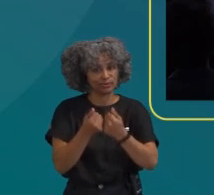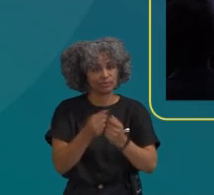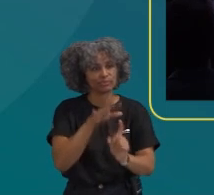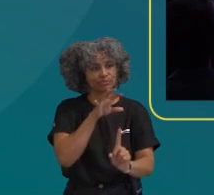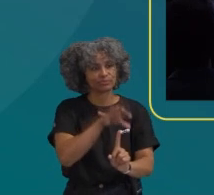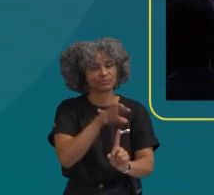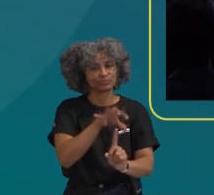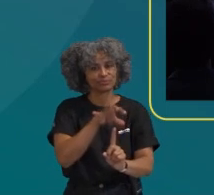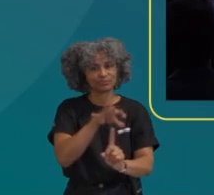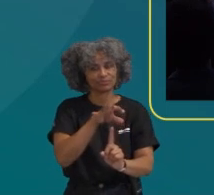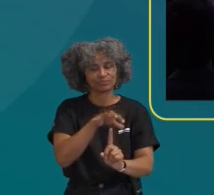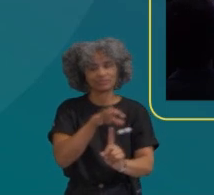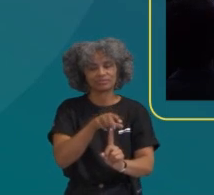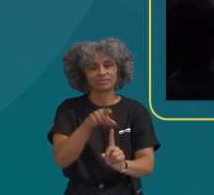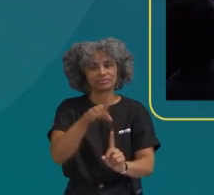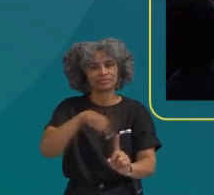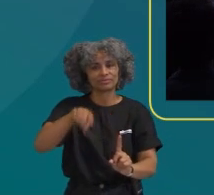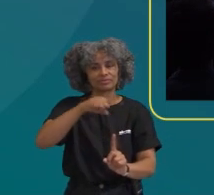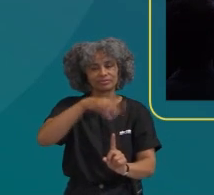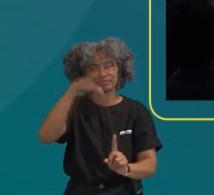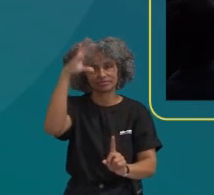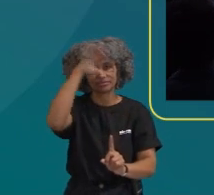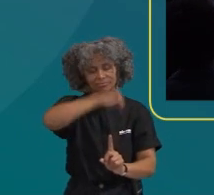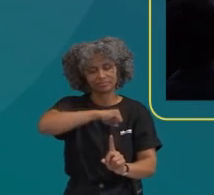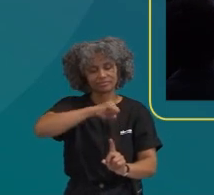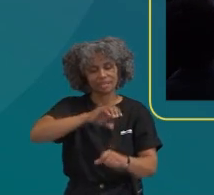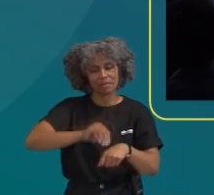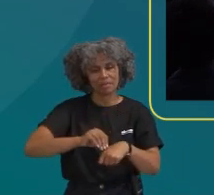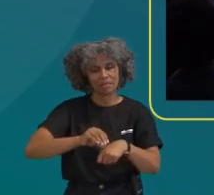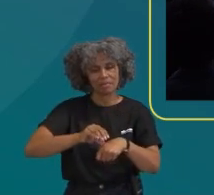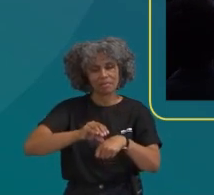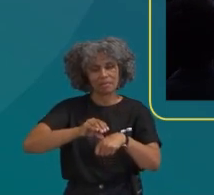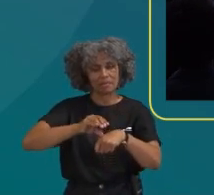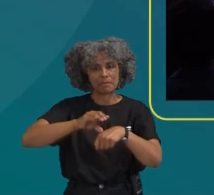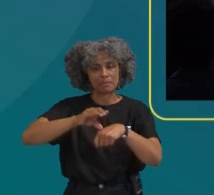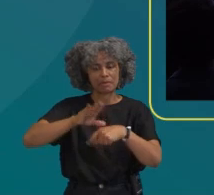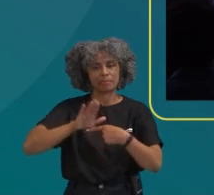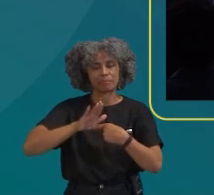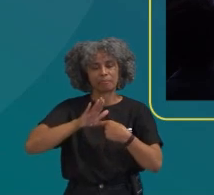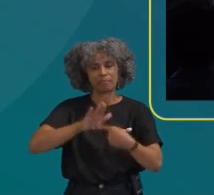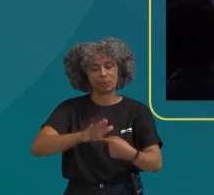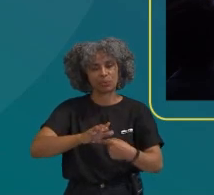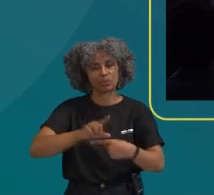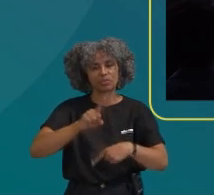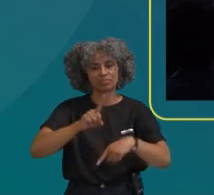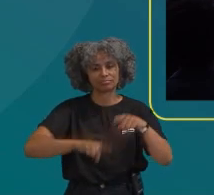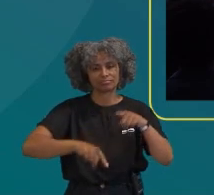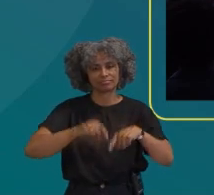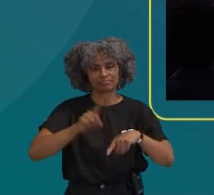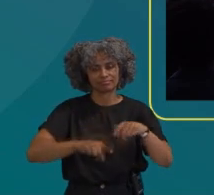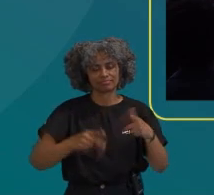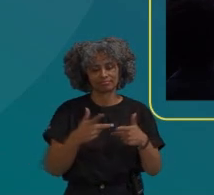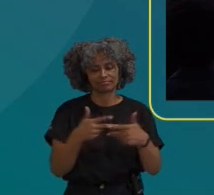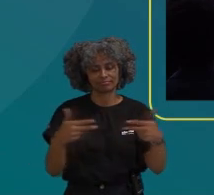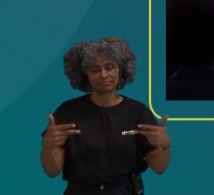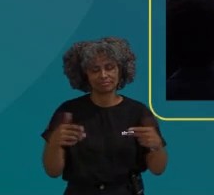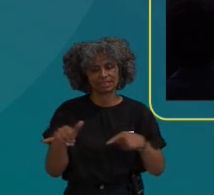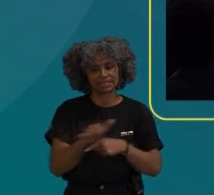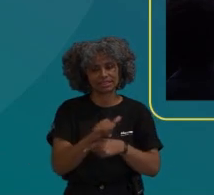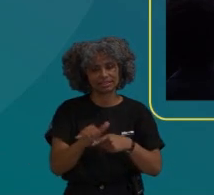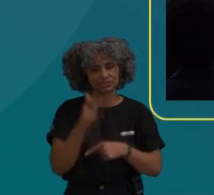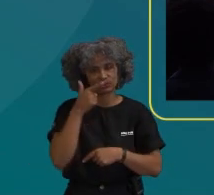talk to us about... innovative tools and solutions that pave the way for a systemic change in